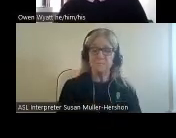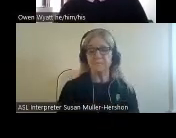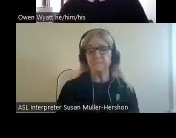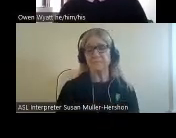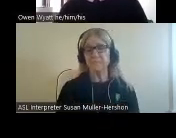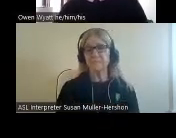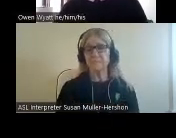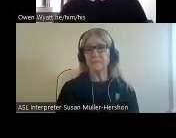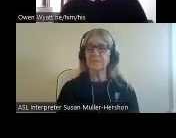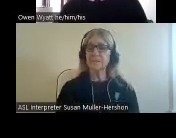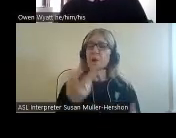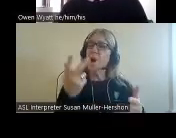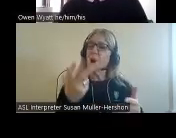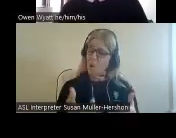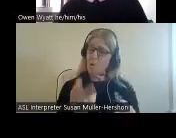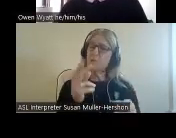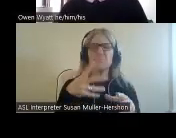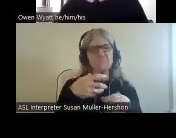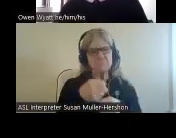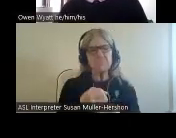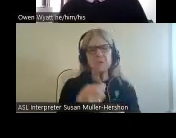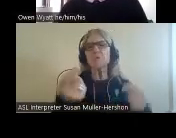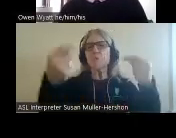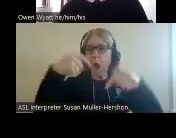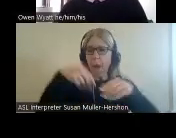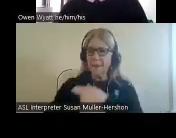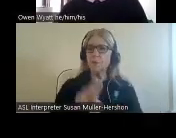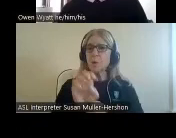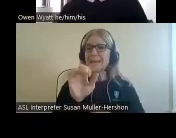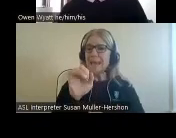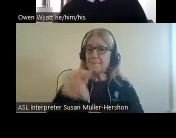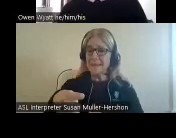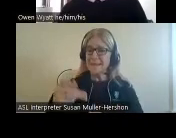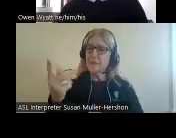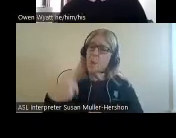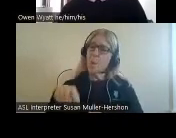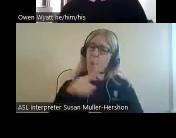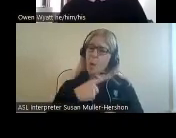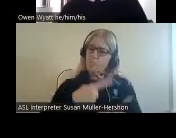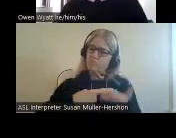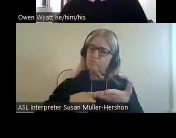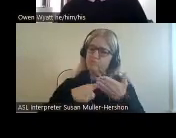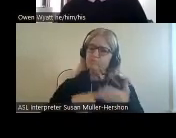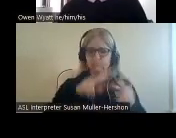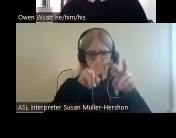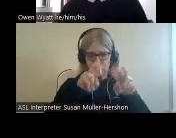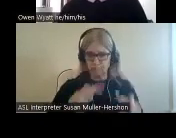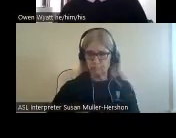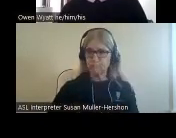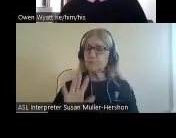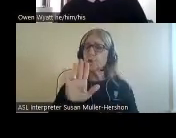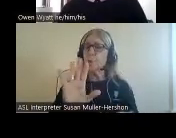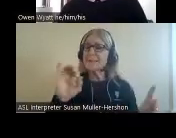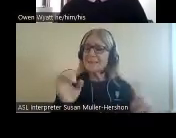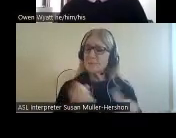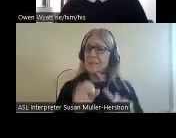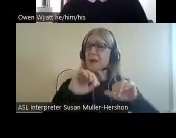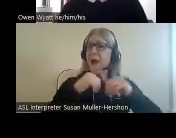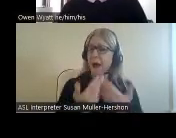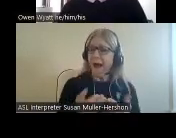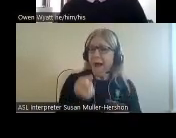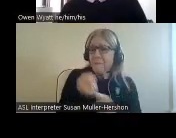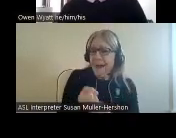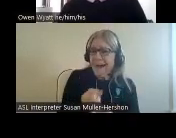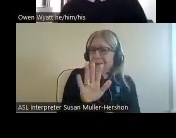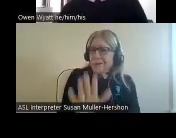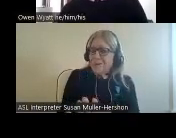Just briefly, when you come to the EAP, we'll assess your situation and how it's impacting your personal